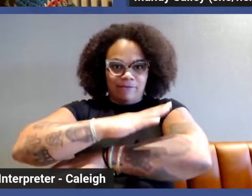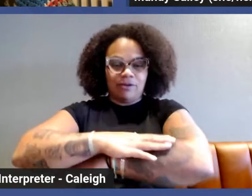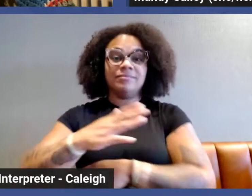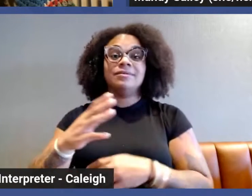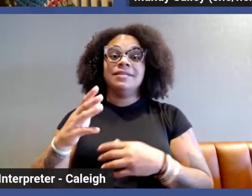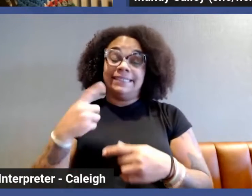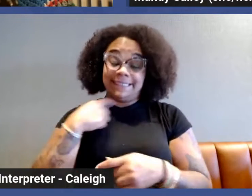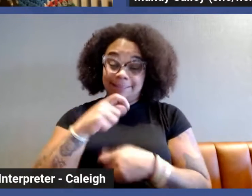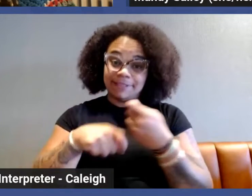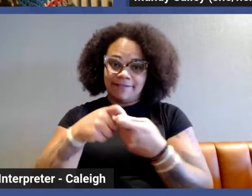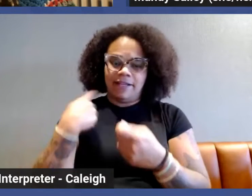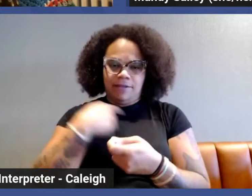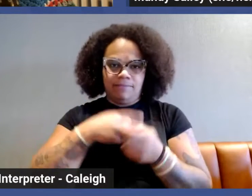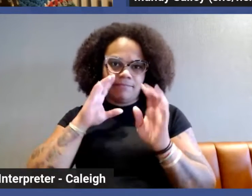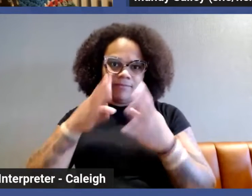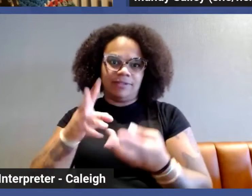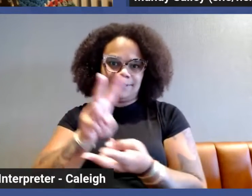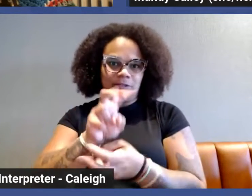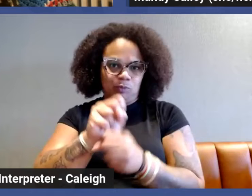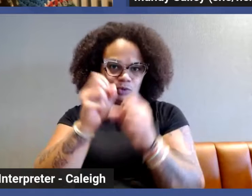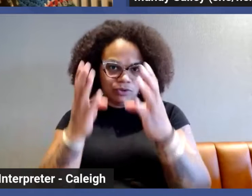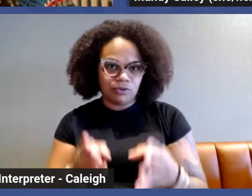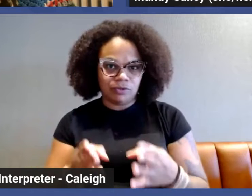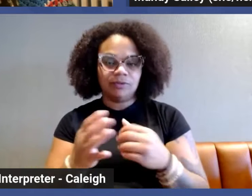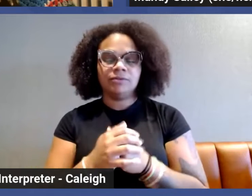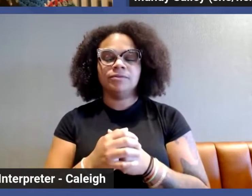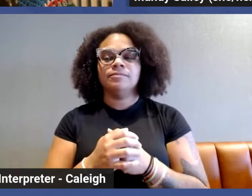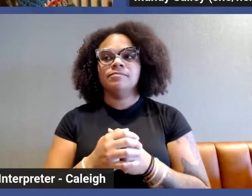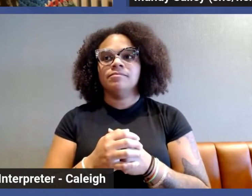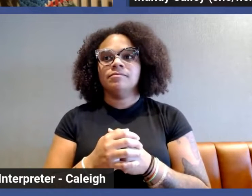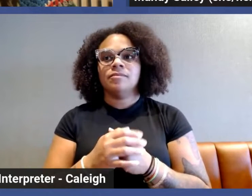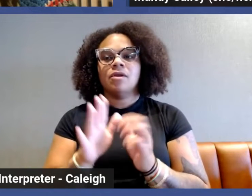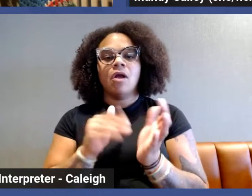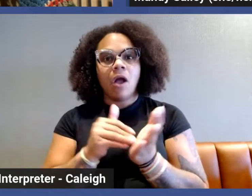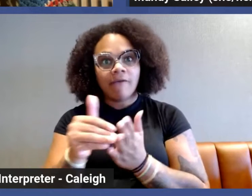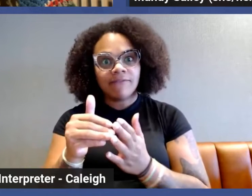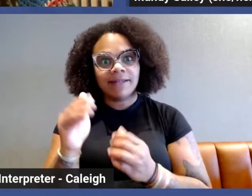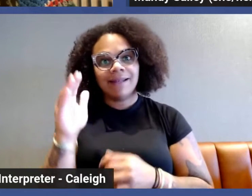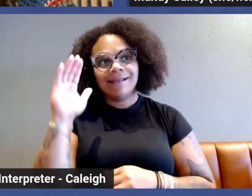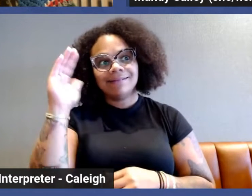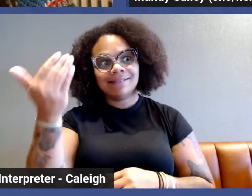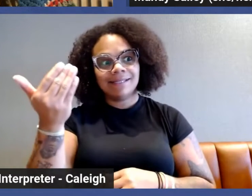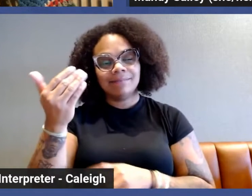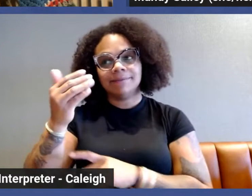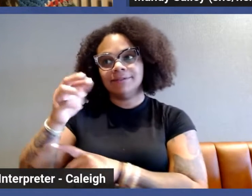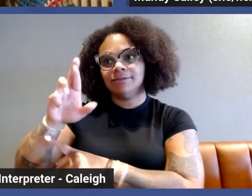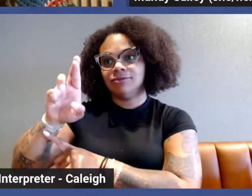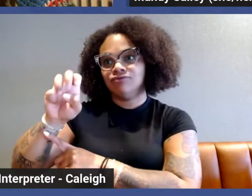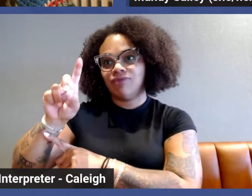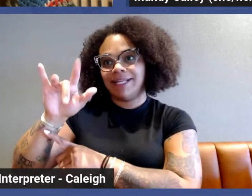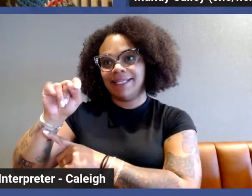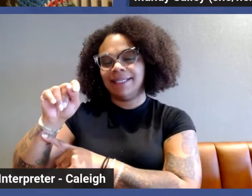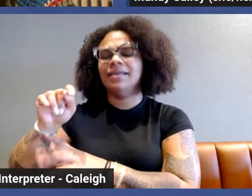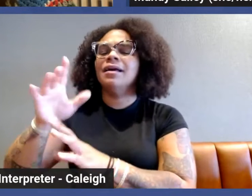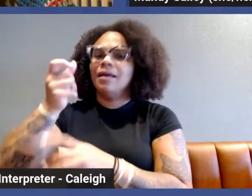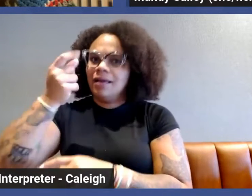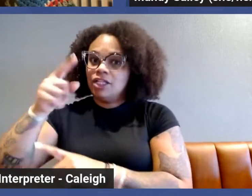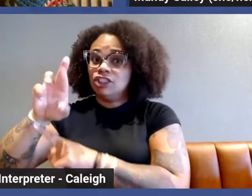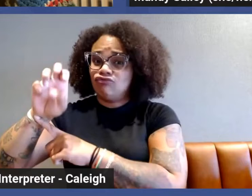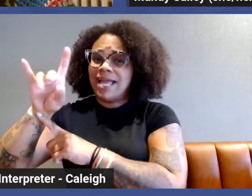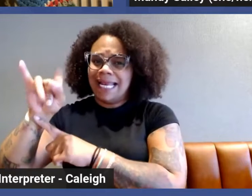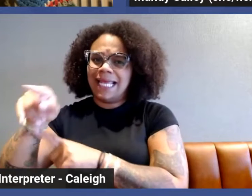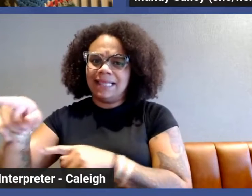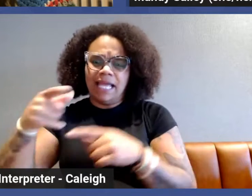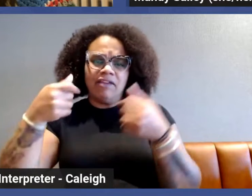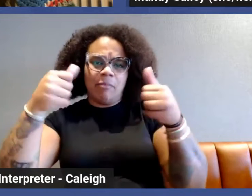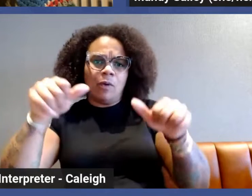content. So a lot of times it does seem with Reddit they've stated a couple of times that they have no intention